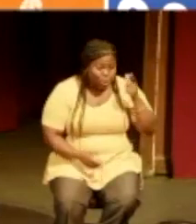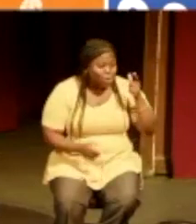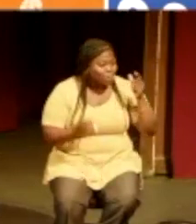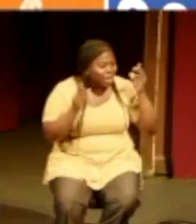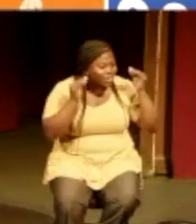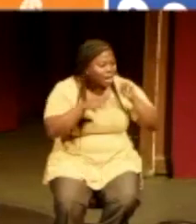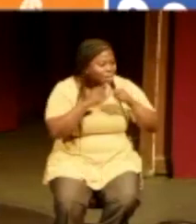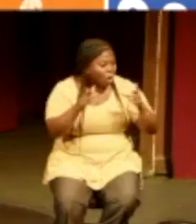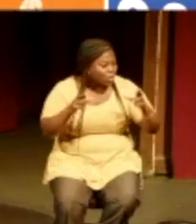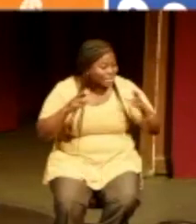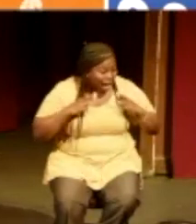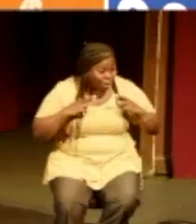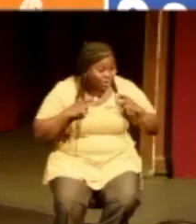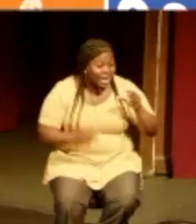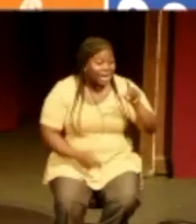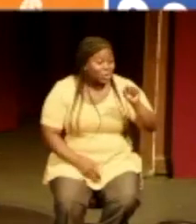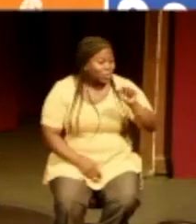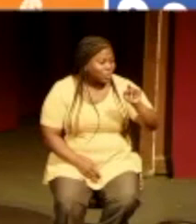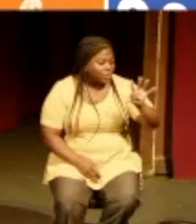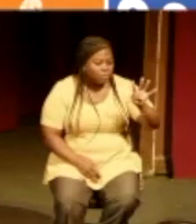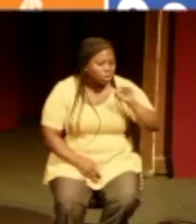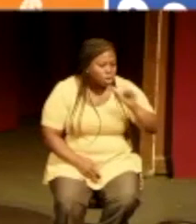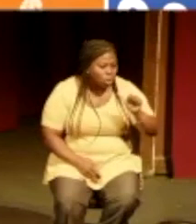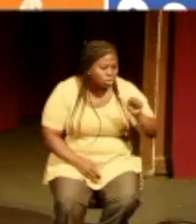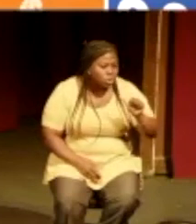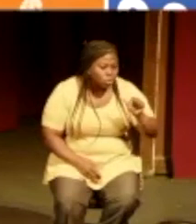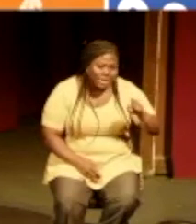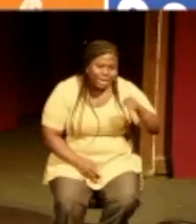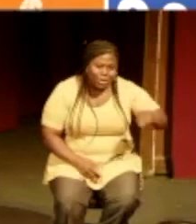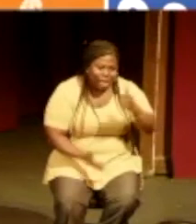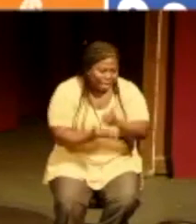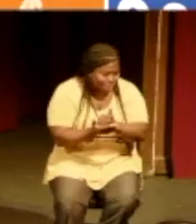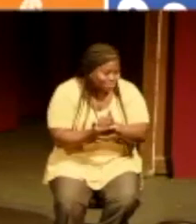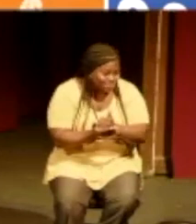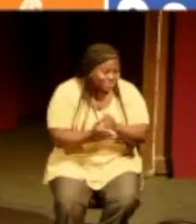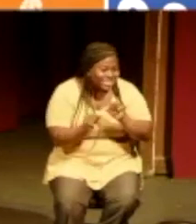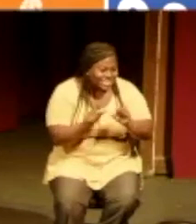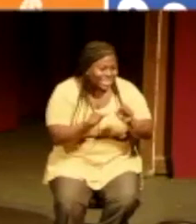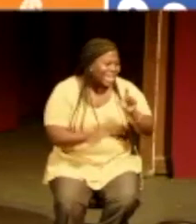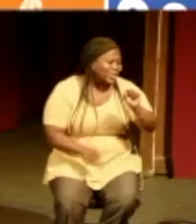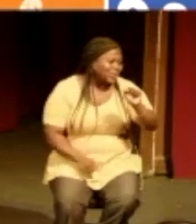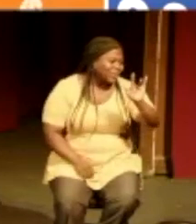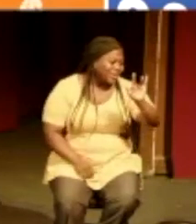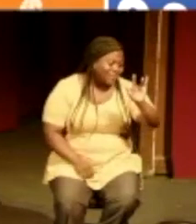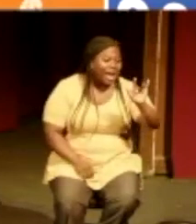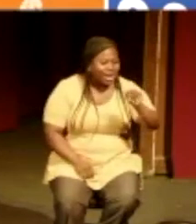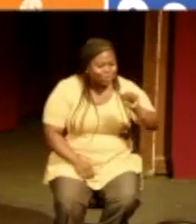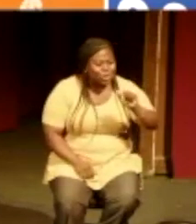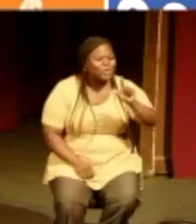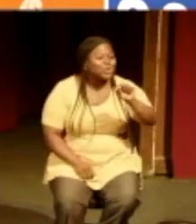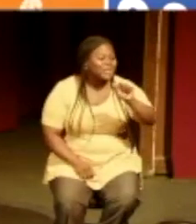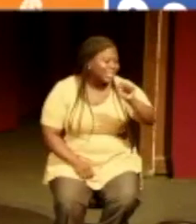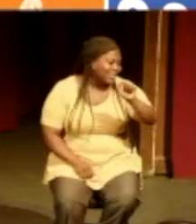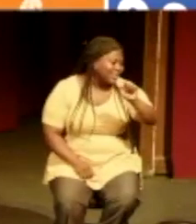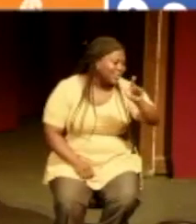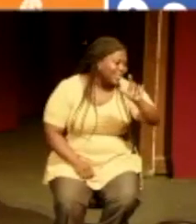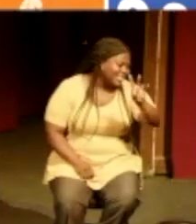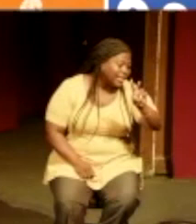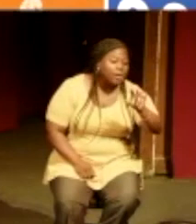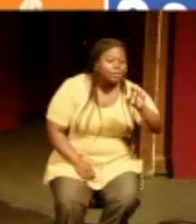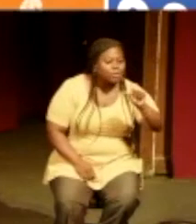2024, don't. We're going to need your help. Hang around till at least 2026, because in addition